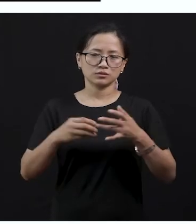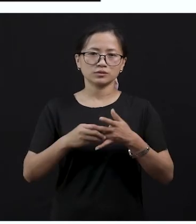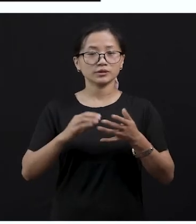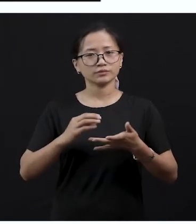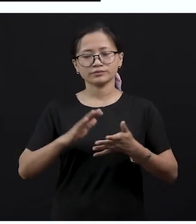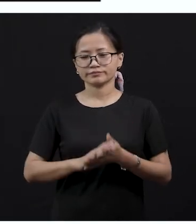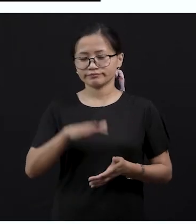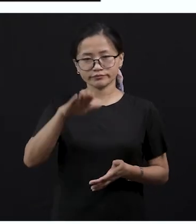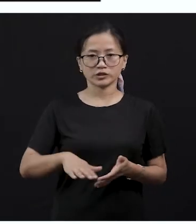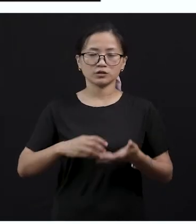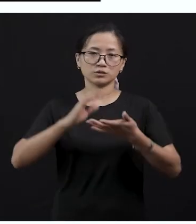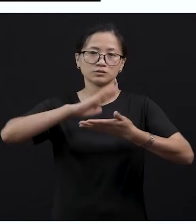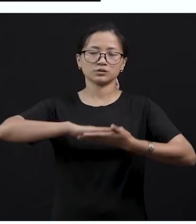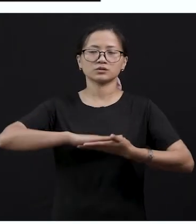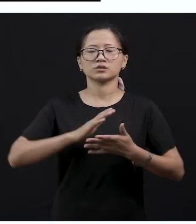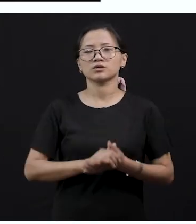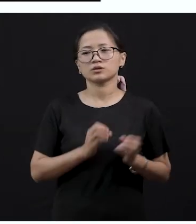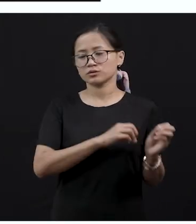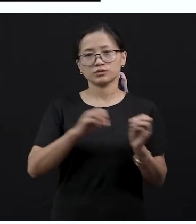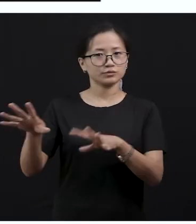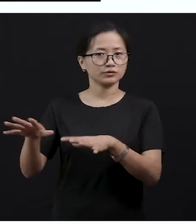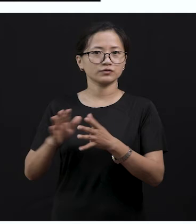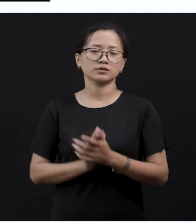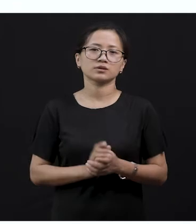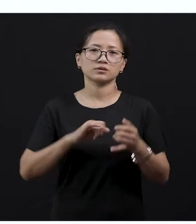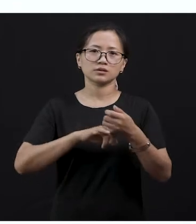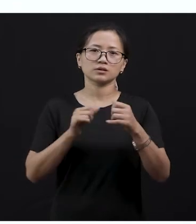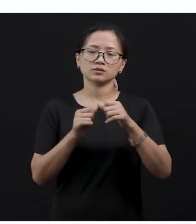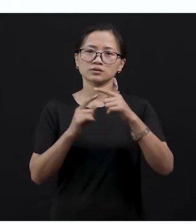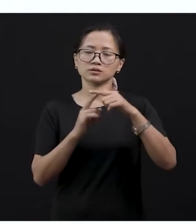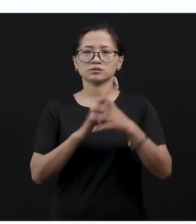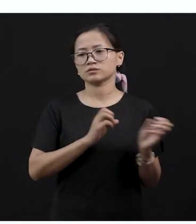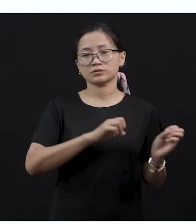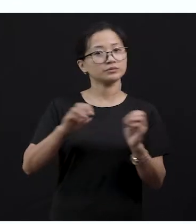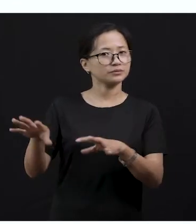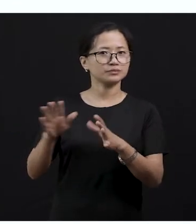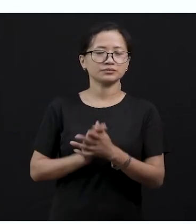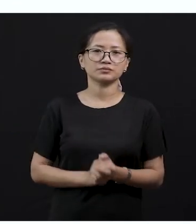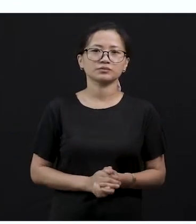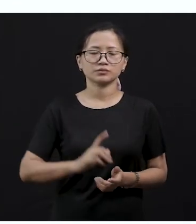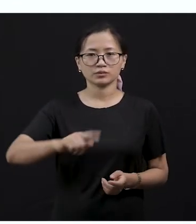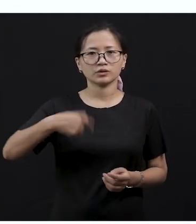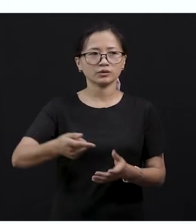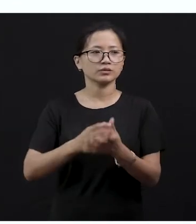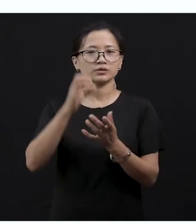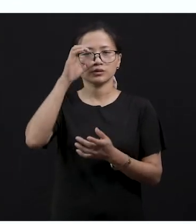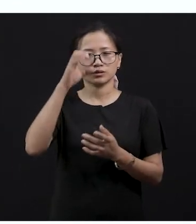was removed and the sati system was removed. Okay, next one is Mahatma